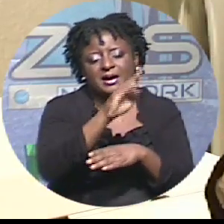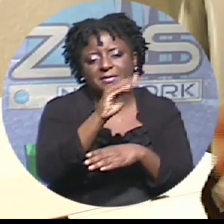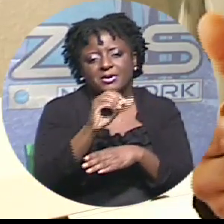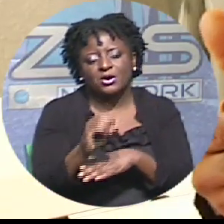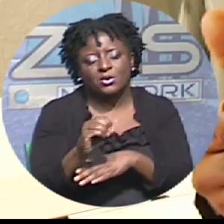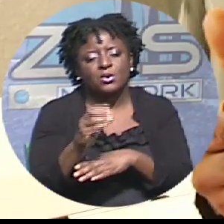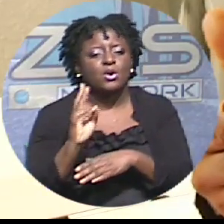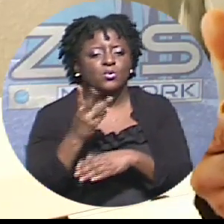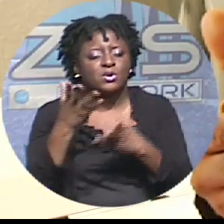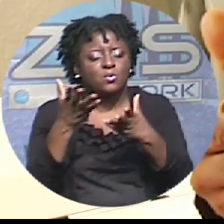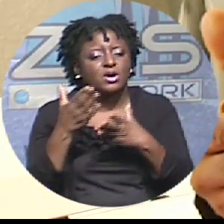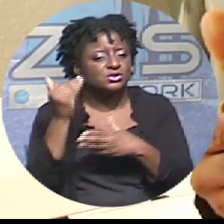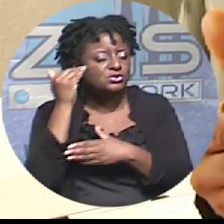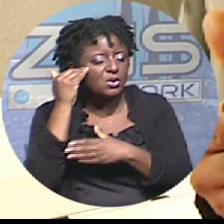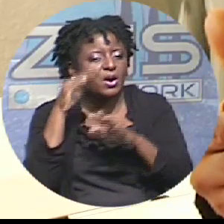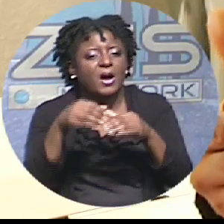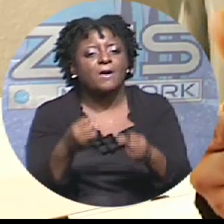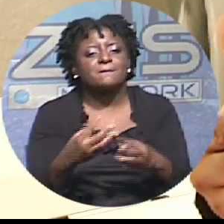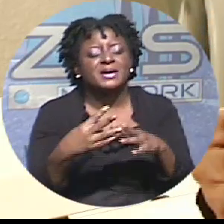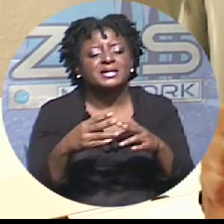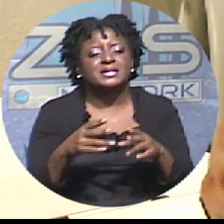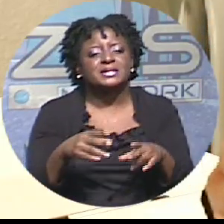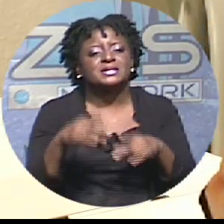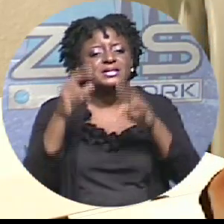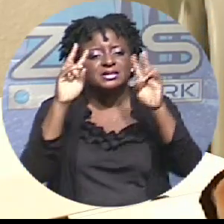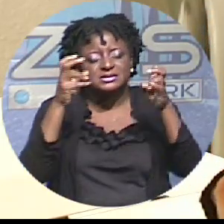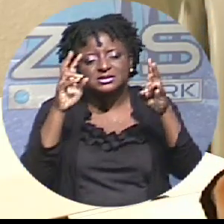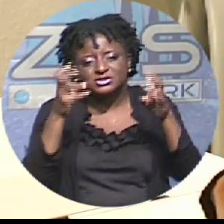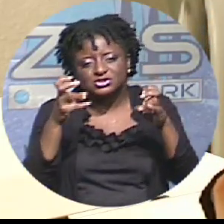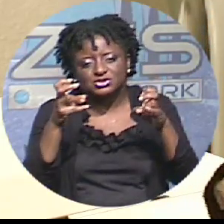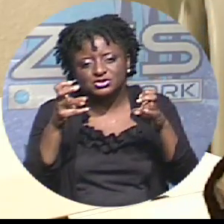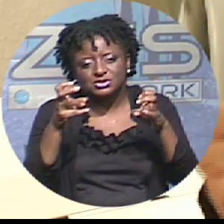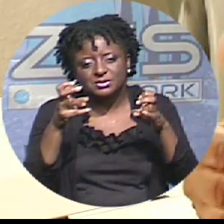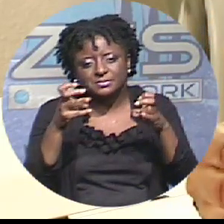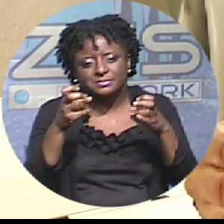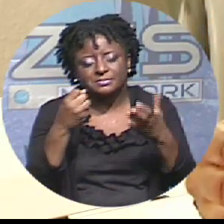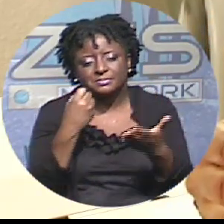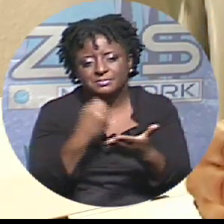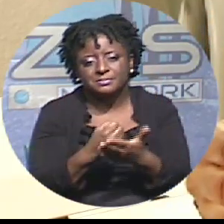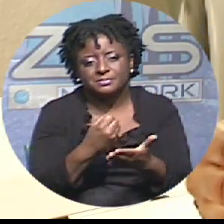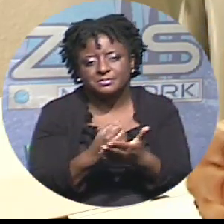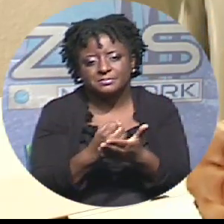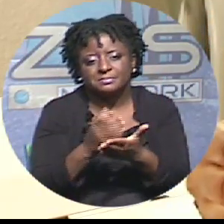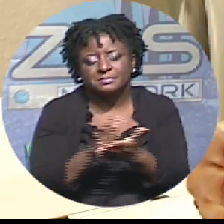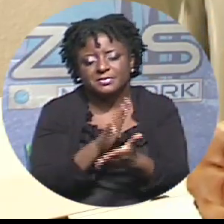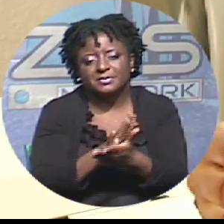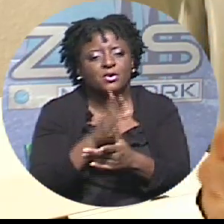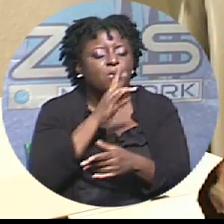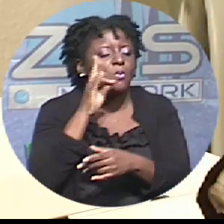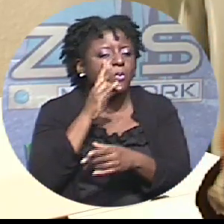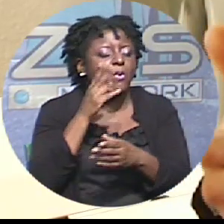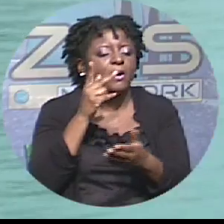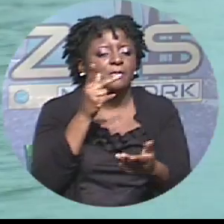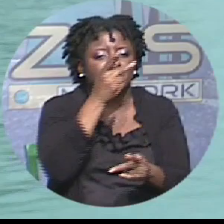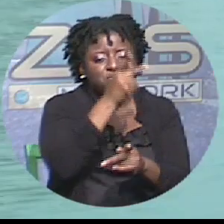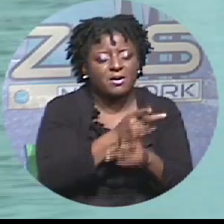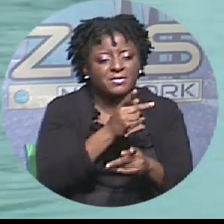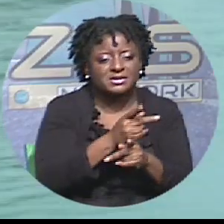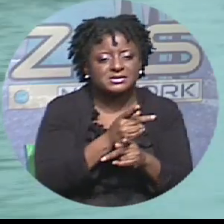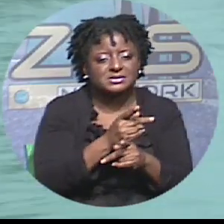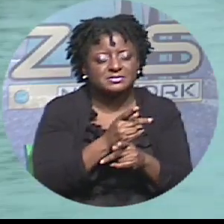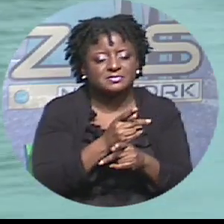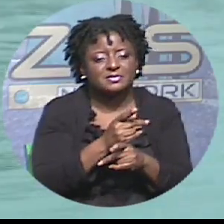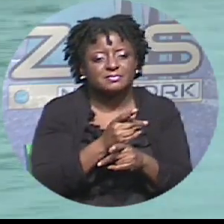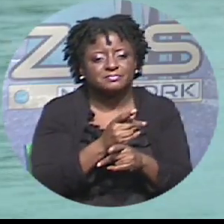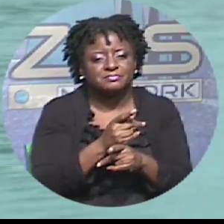many citizenship were promised. He says that detail entitles them to fish in